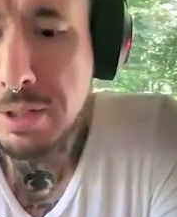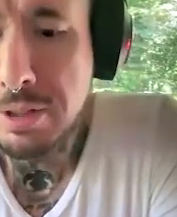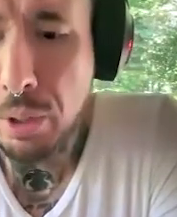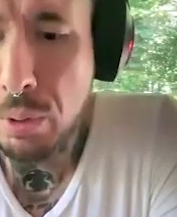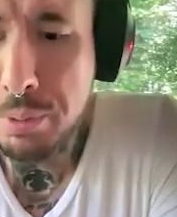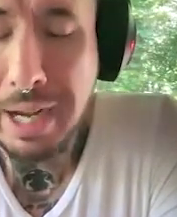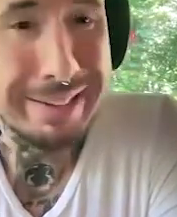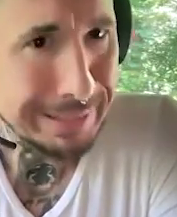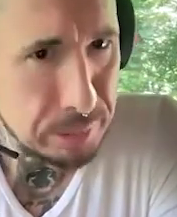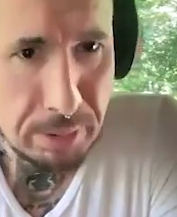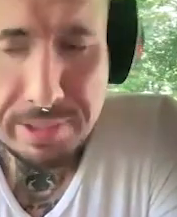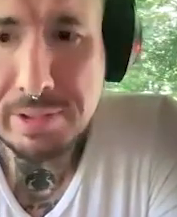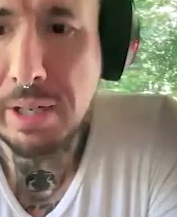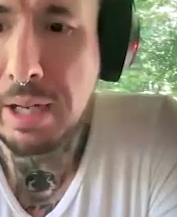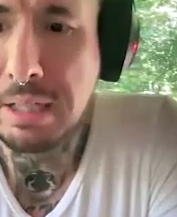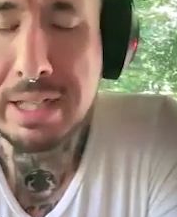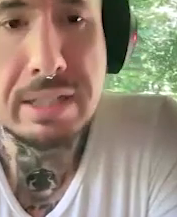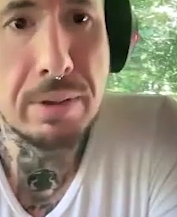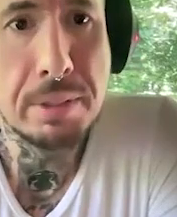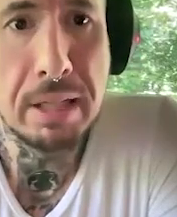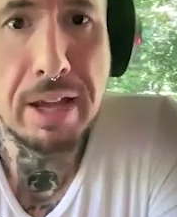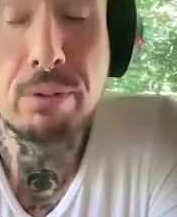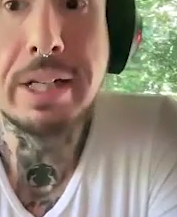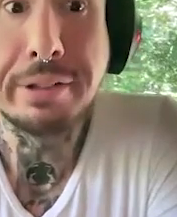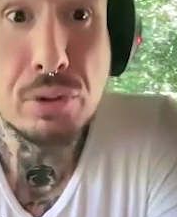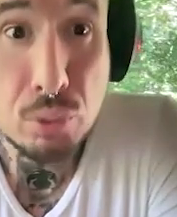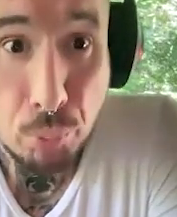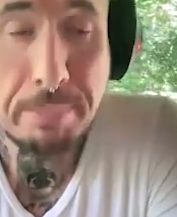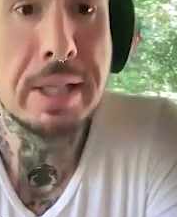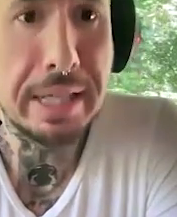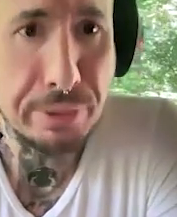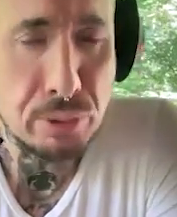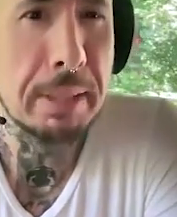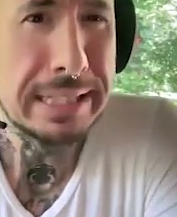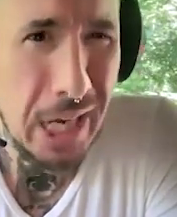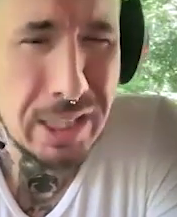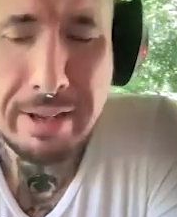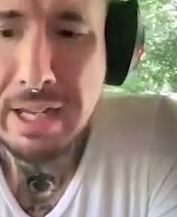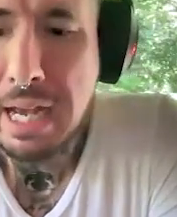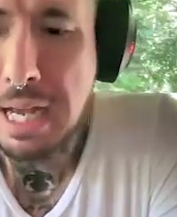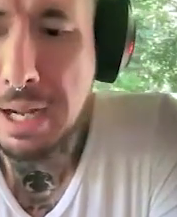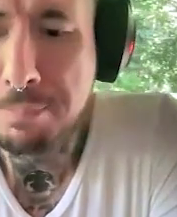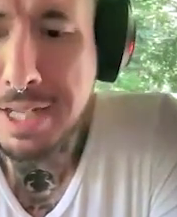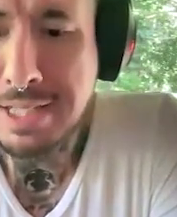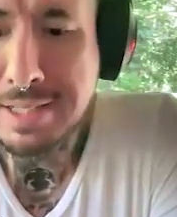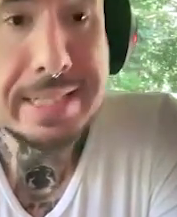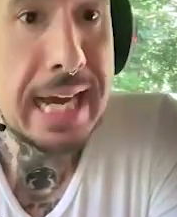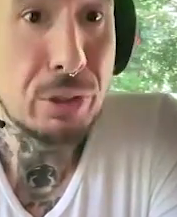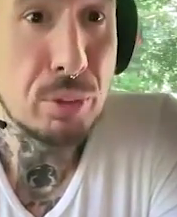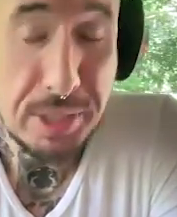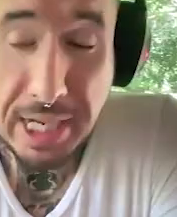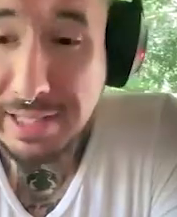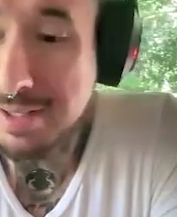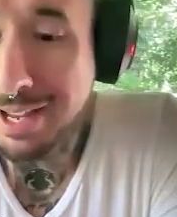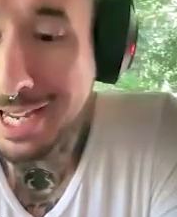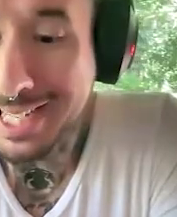use, their own inexperience. A lot of the adults in my life were extremely young, and it did